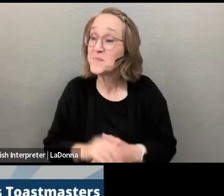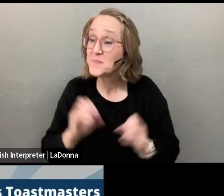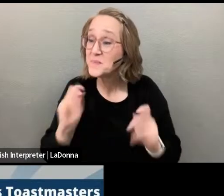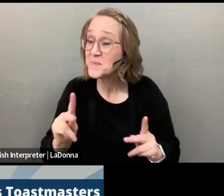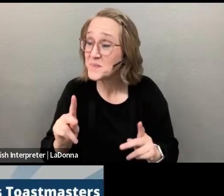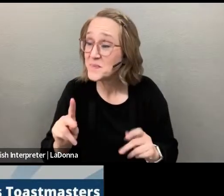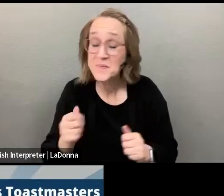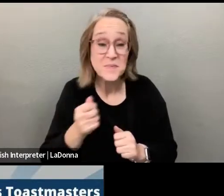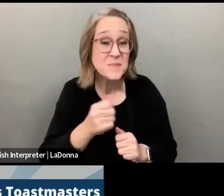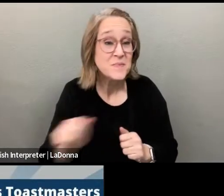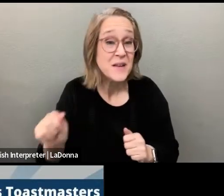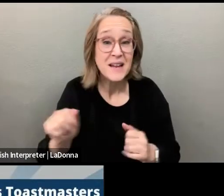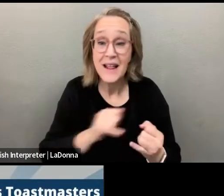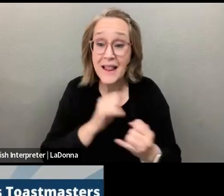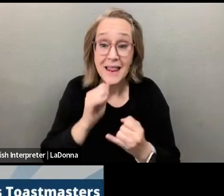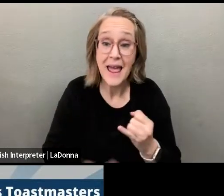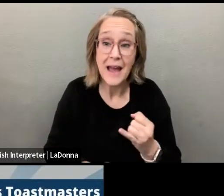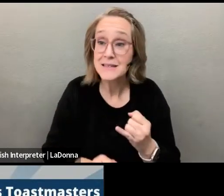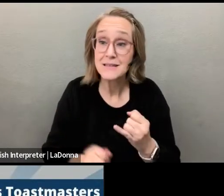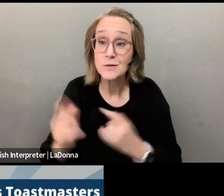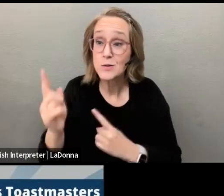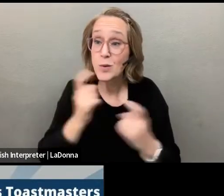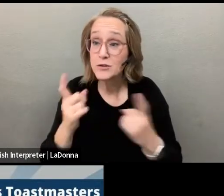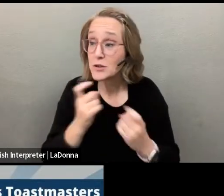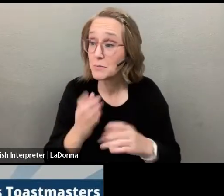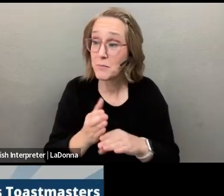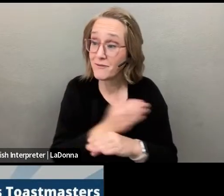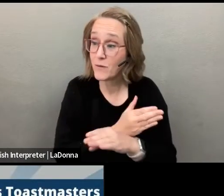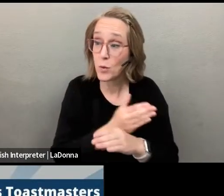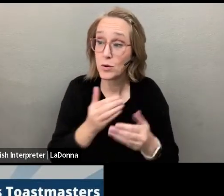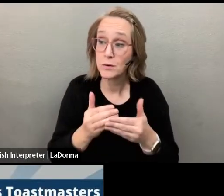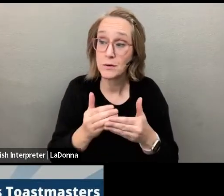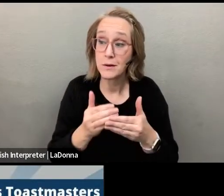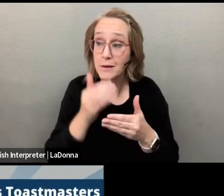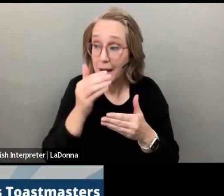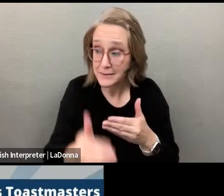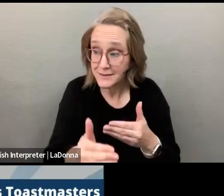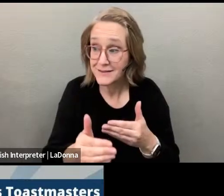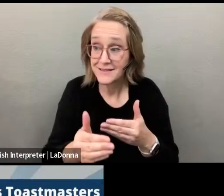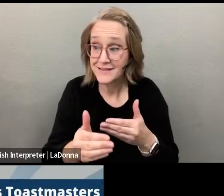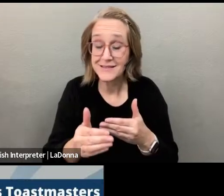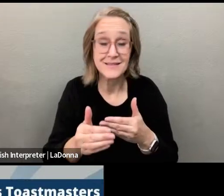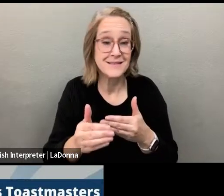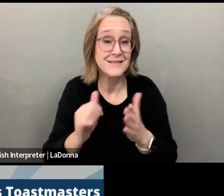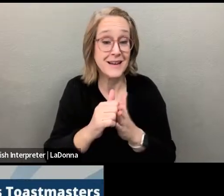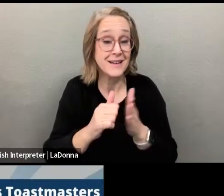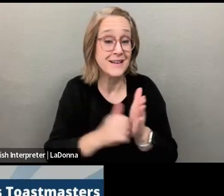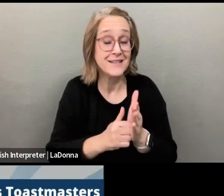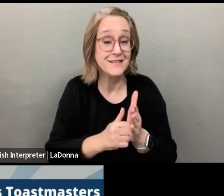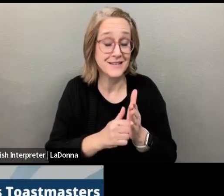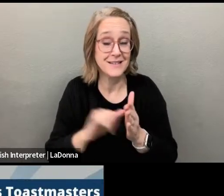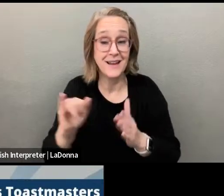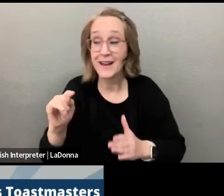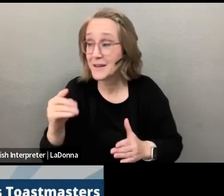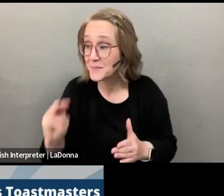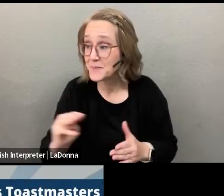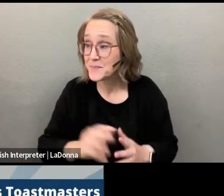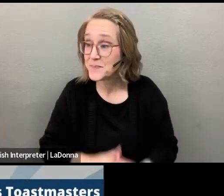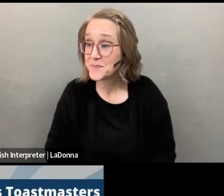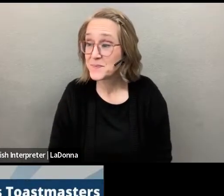anybody have any last minute questions before we move on to our next agenda item?